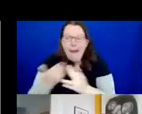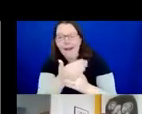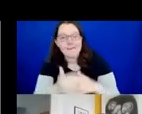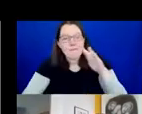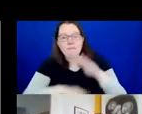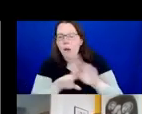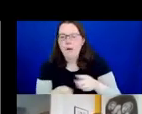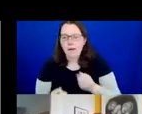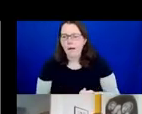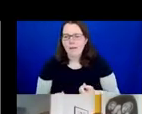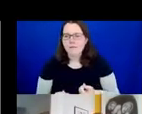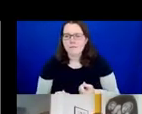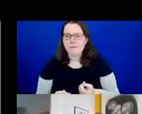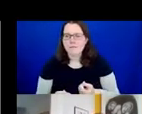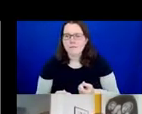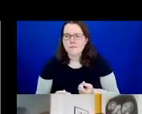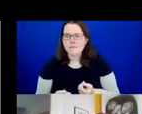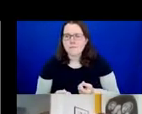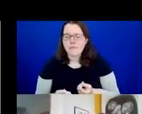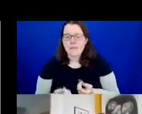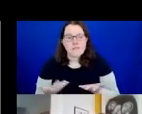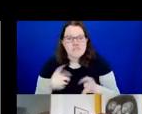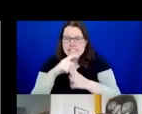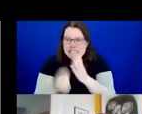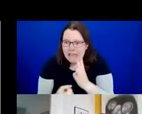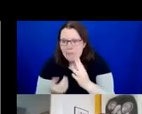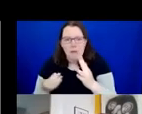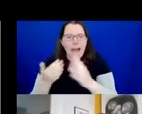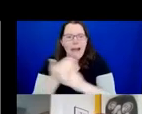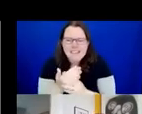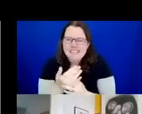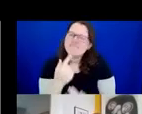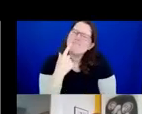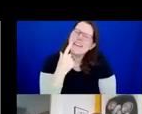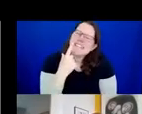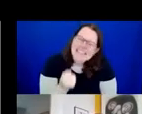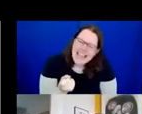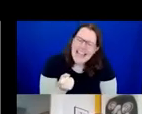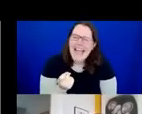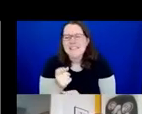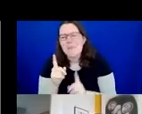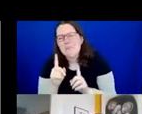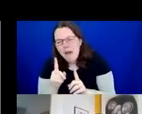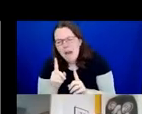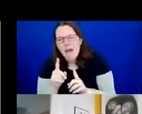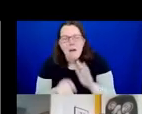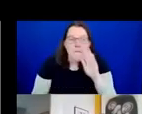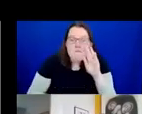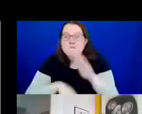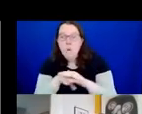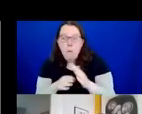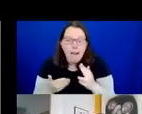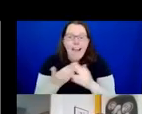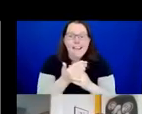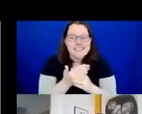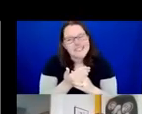into at least some of our museum spaces. They can access some of the collections and programmes on offer. But at every turn,